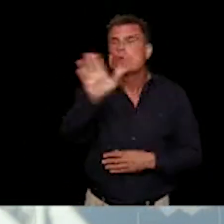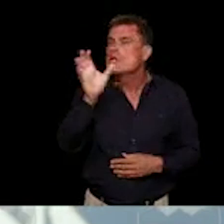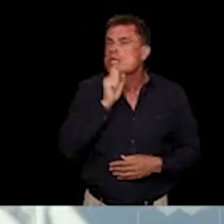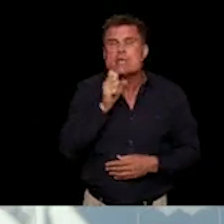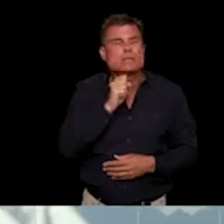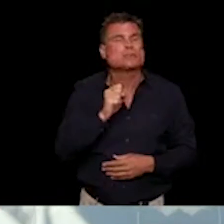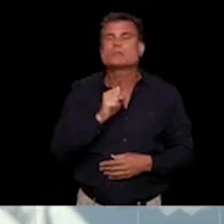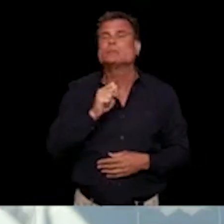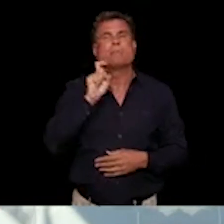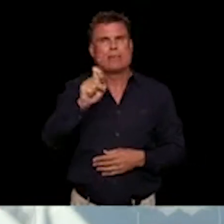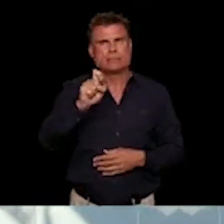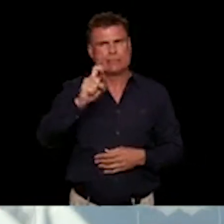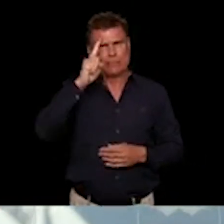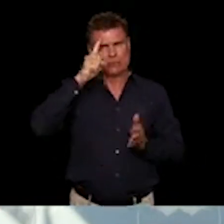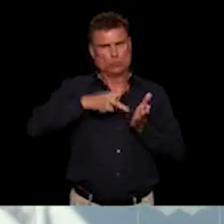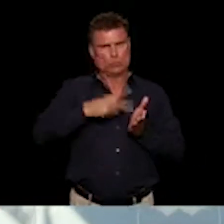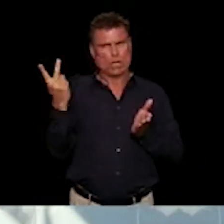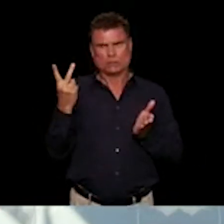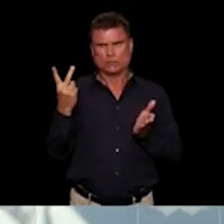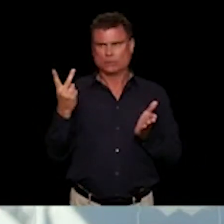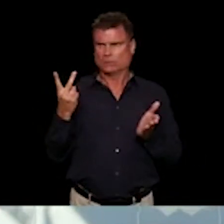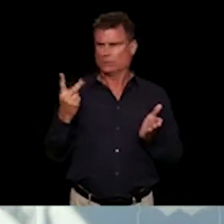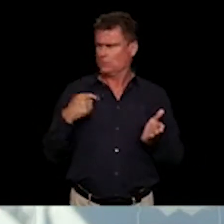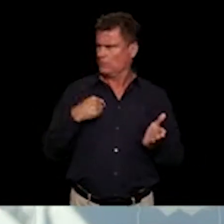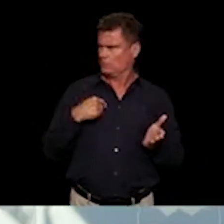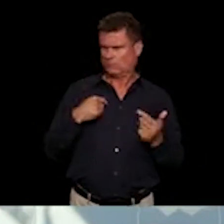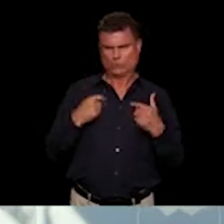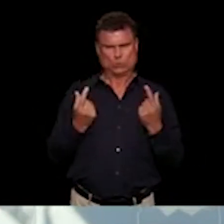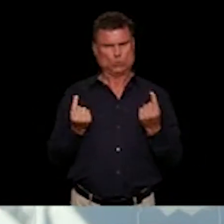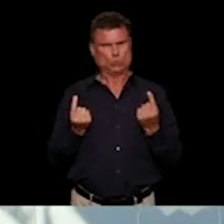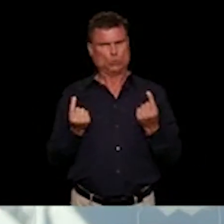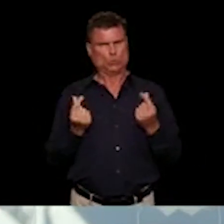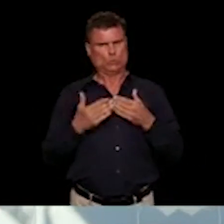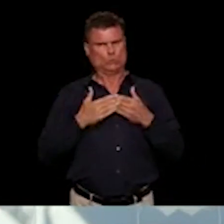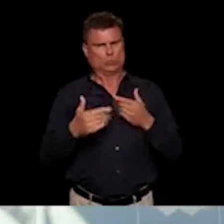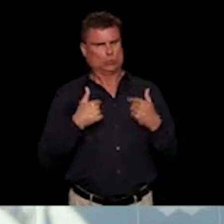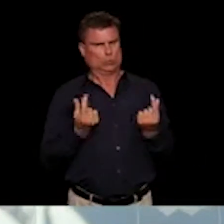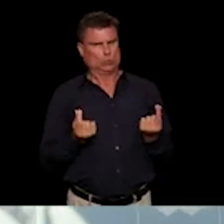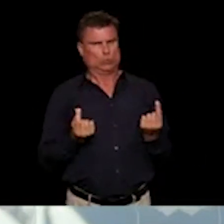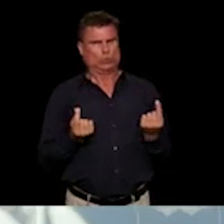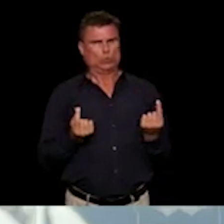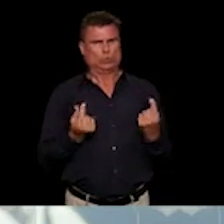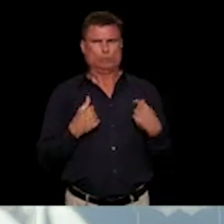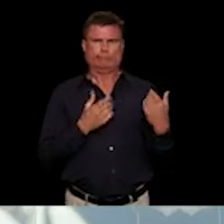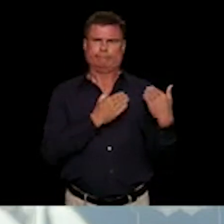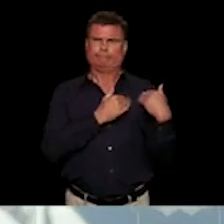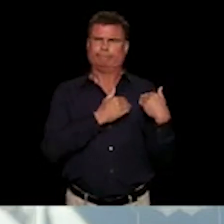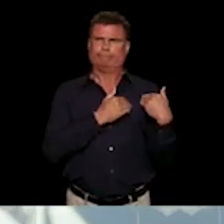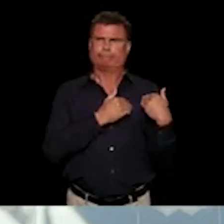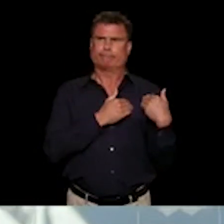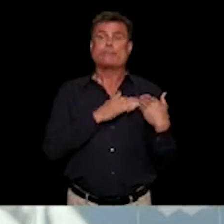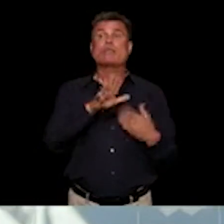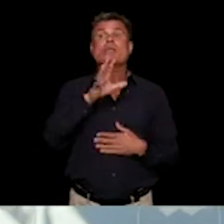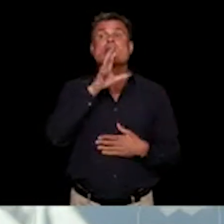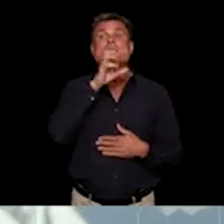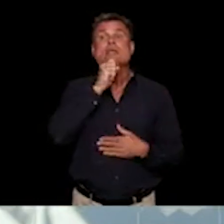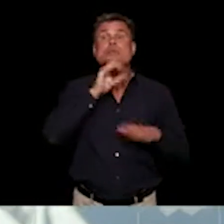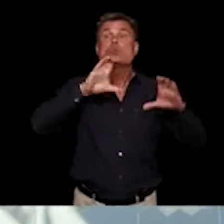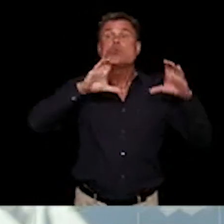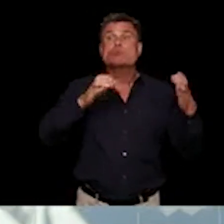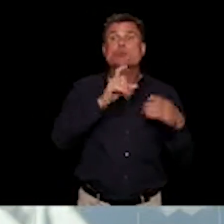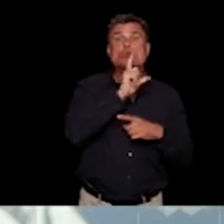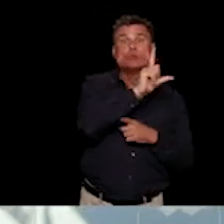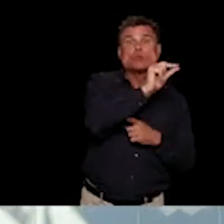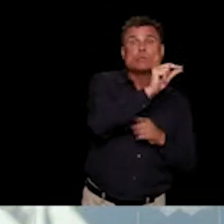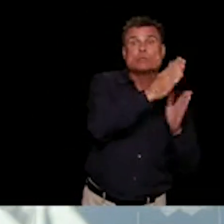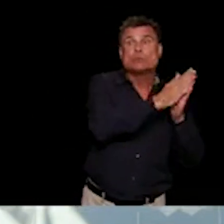weekend, asking people who can influence people from 20 to 40. And by the way, 20 to 40 may be seen as young, and from my point